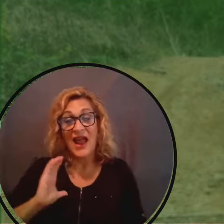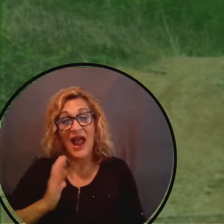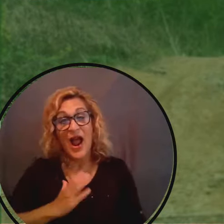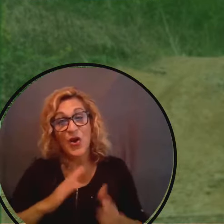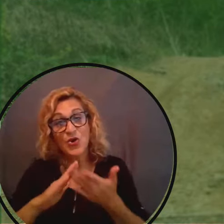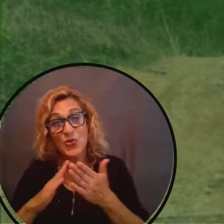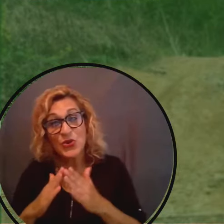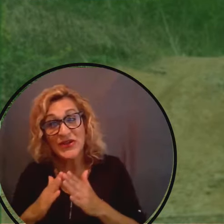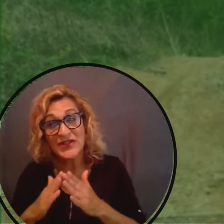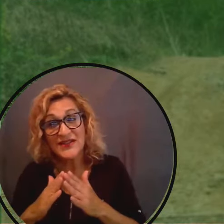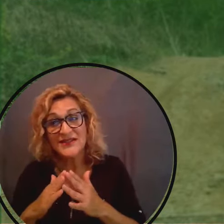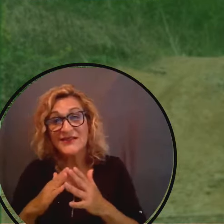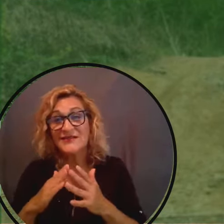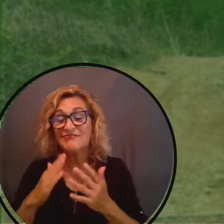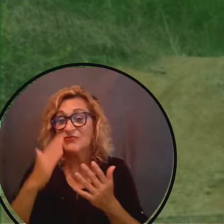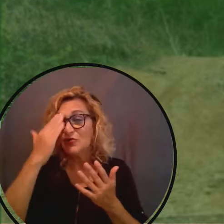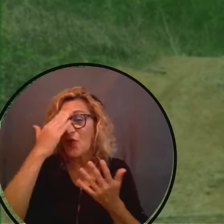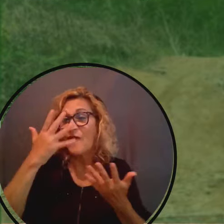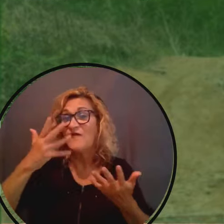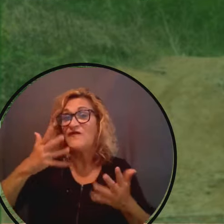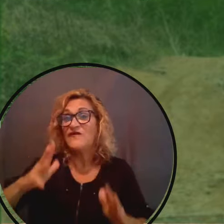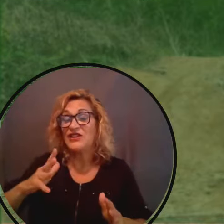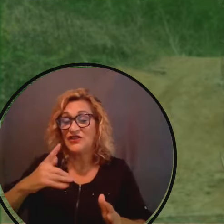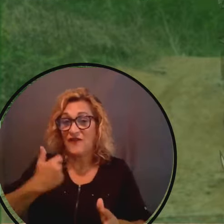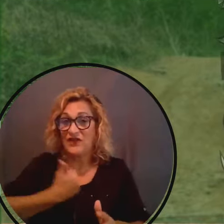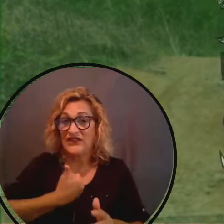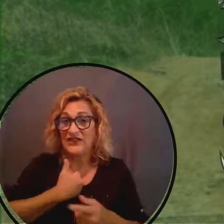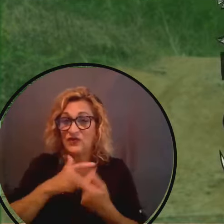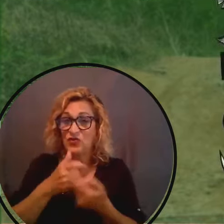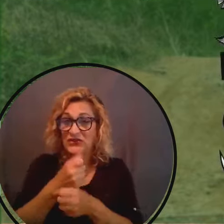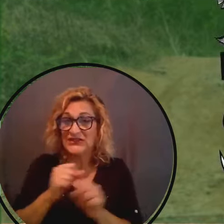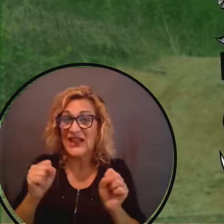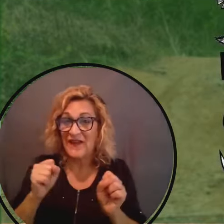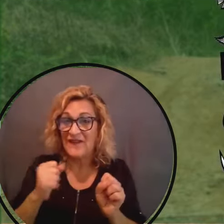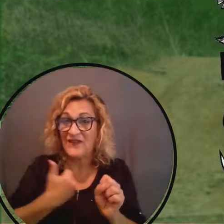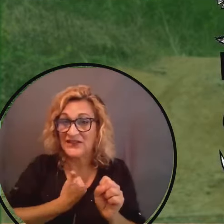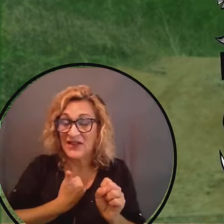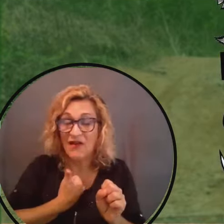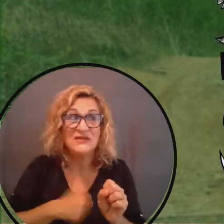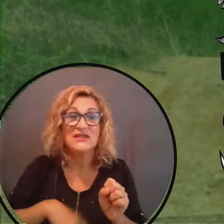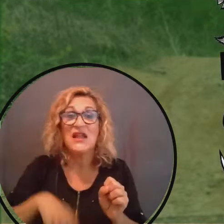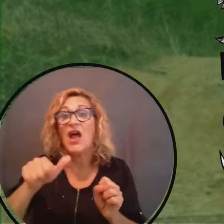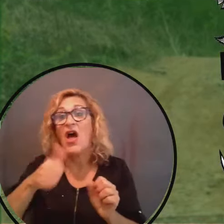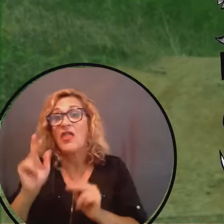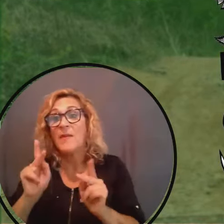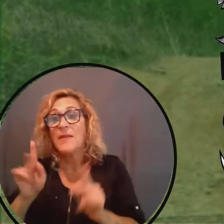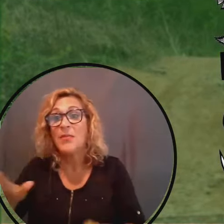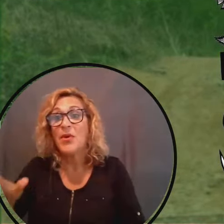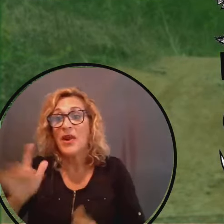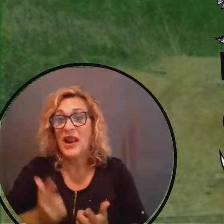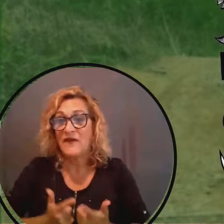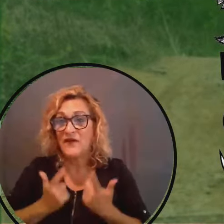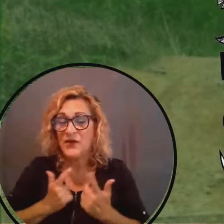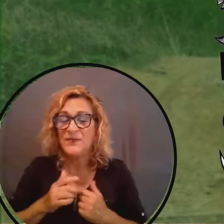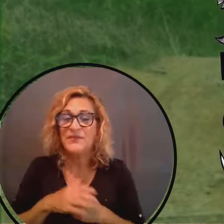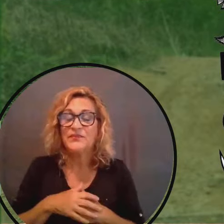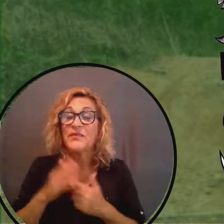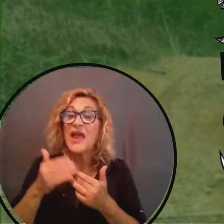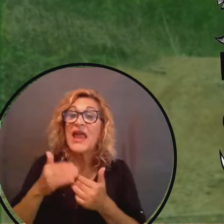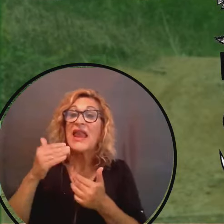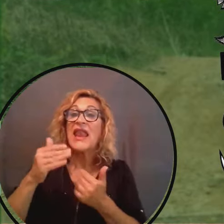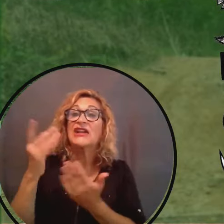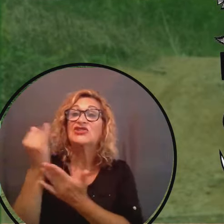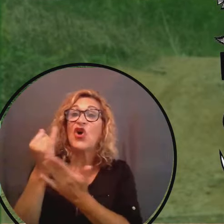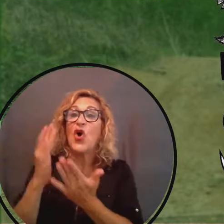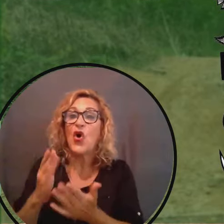save our own and each other's lives. Next slide. I love this image by this artist, Roger Peet. We're all